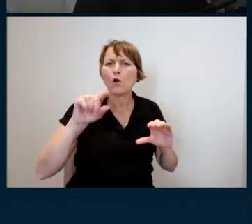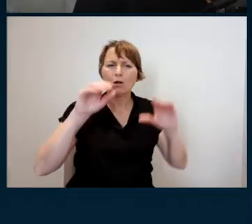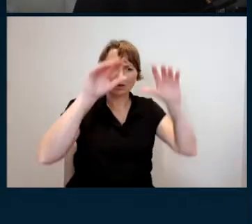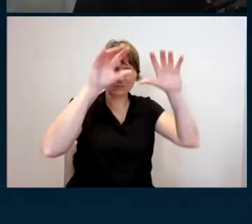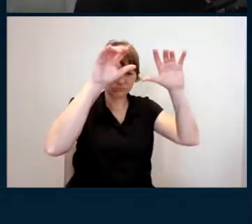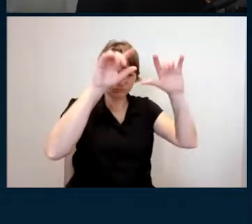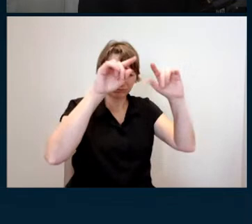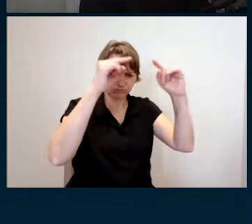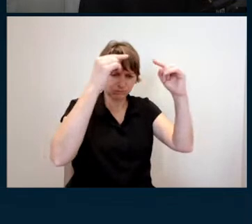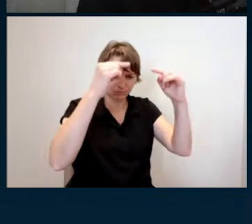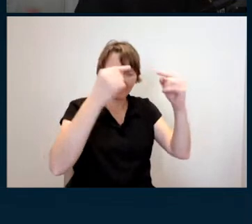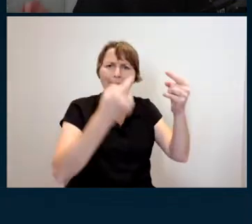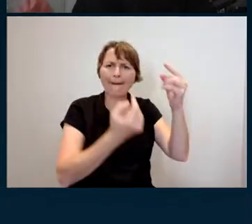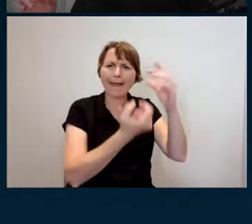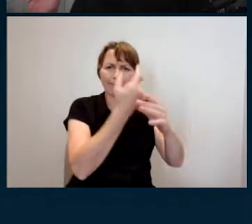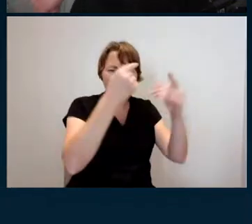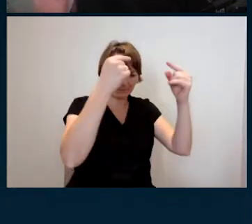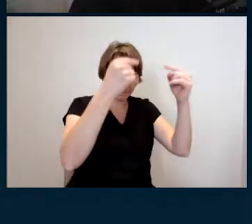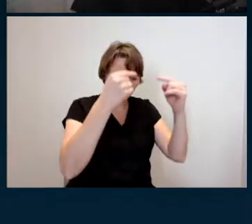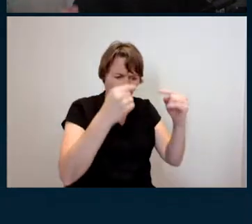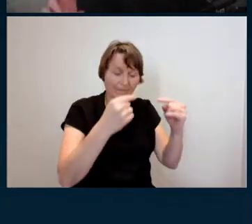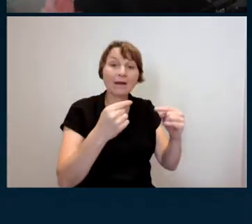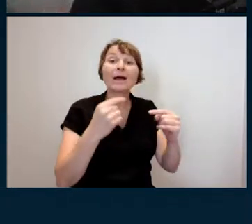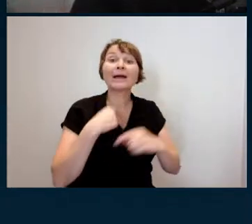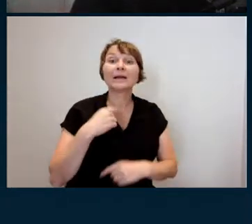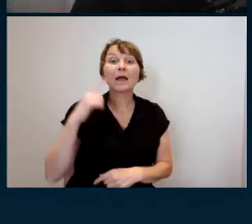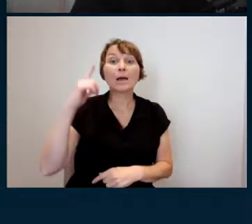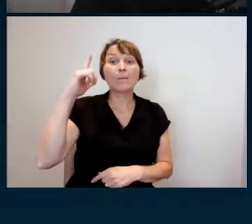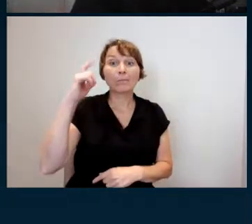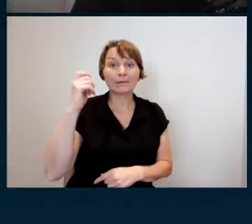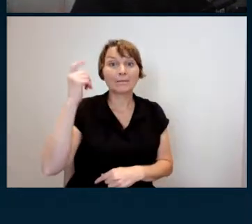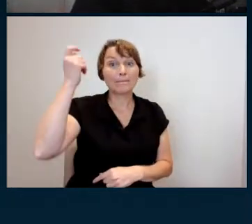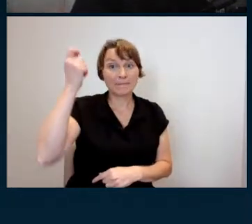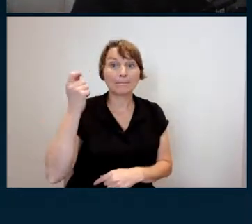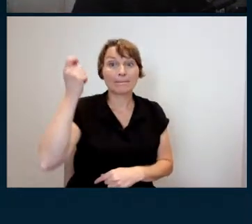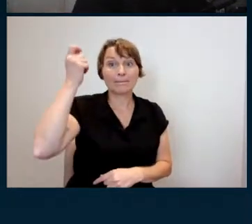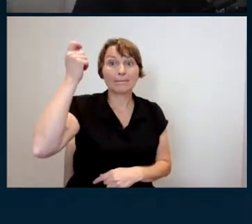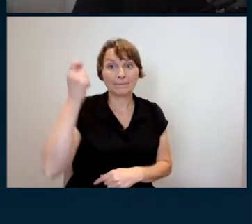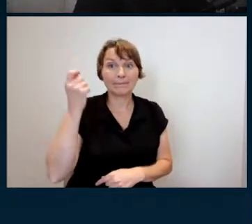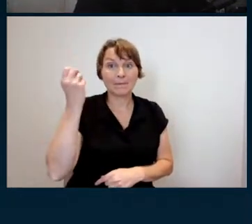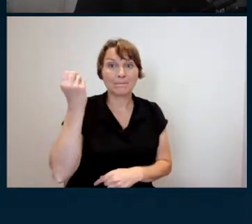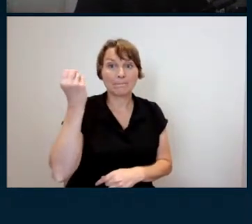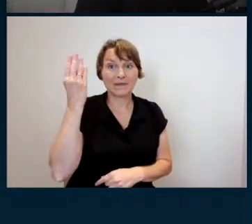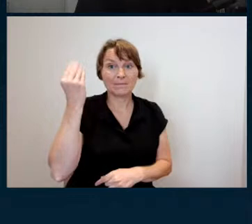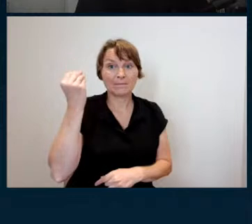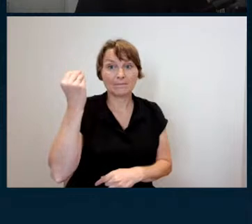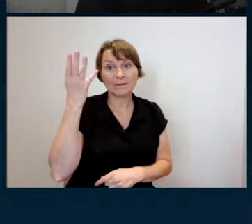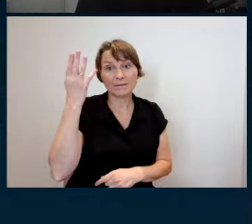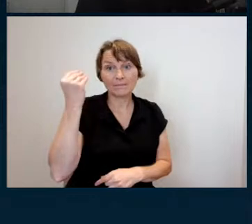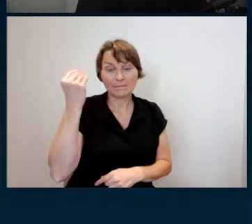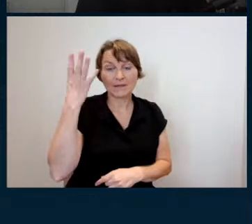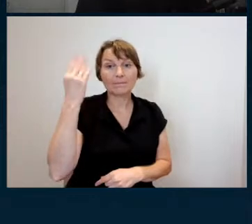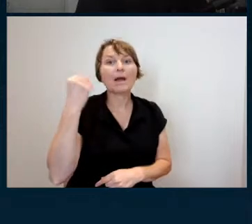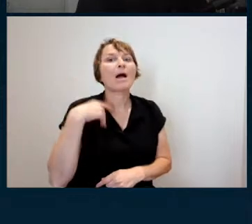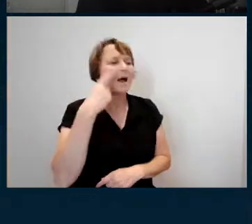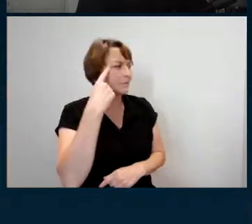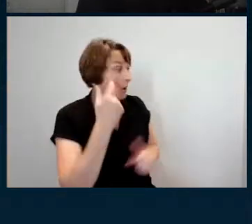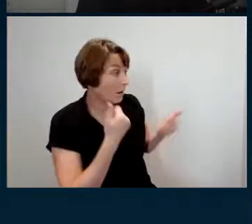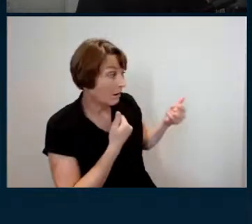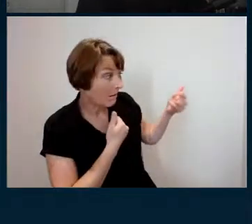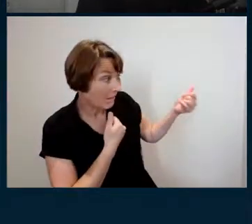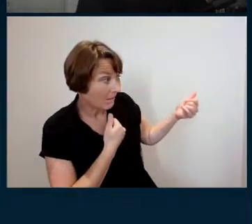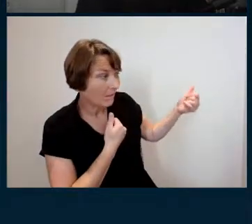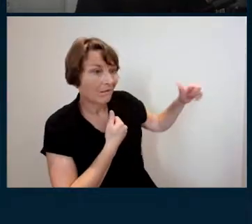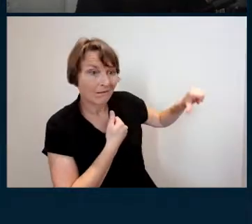Azure Alerts. So that way I always know if the function app went wrong in one way